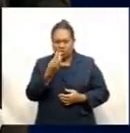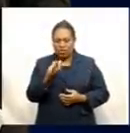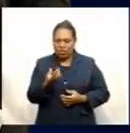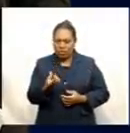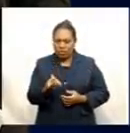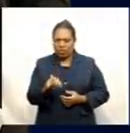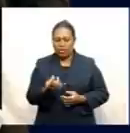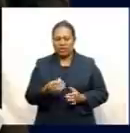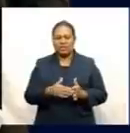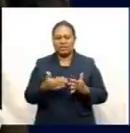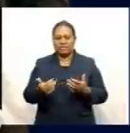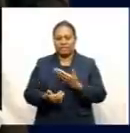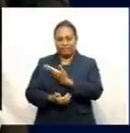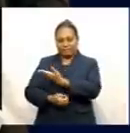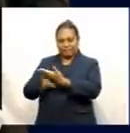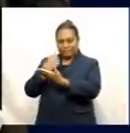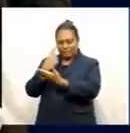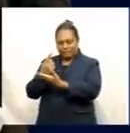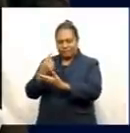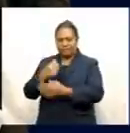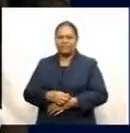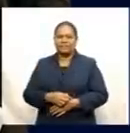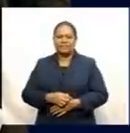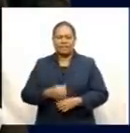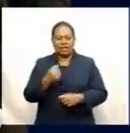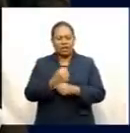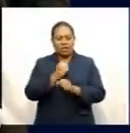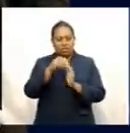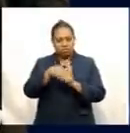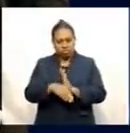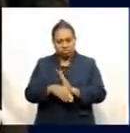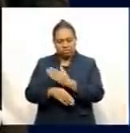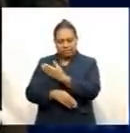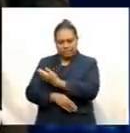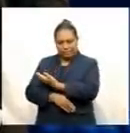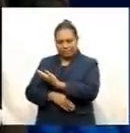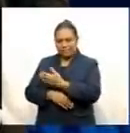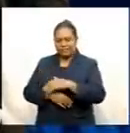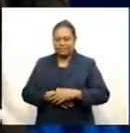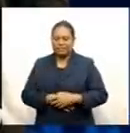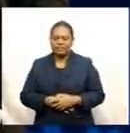at just over $72 a barrel. Gold dropped a few dollars to close at